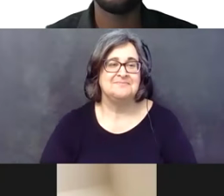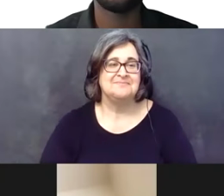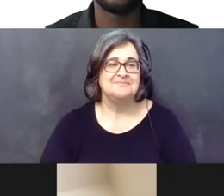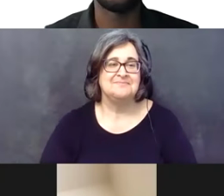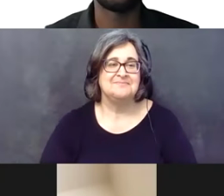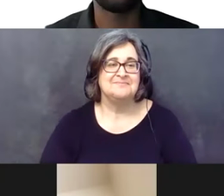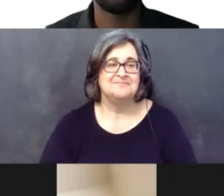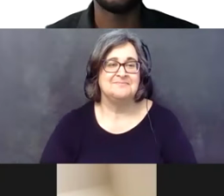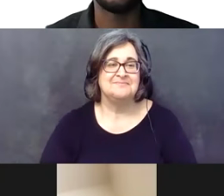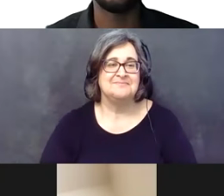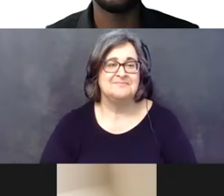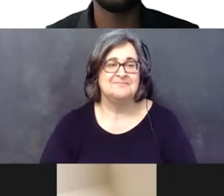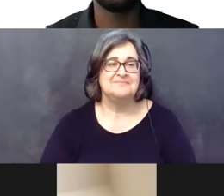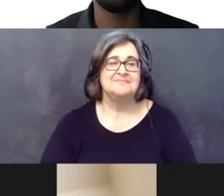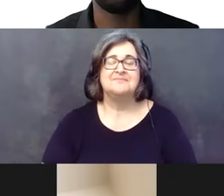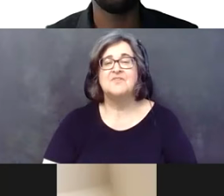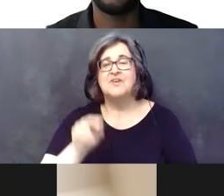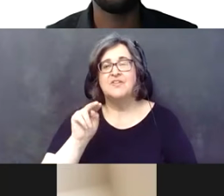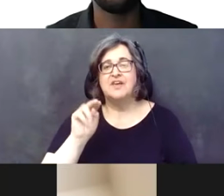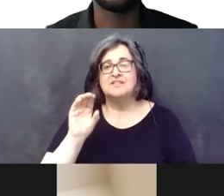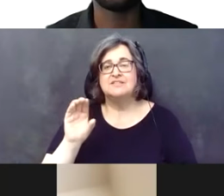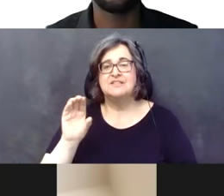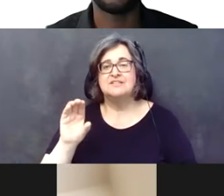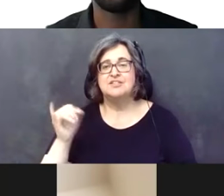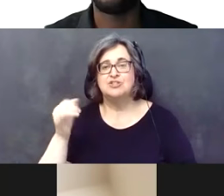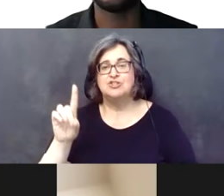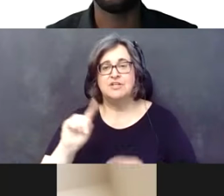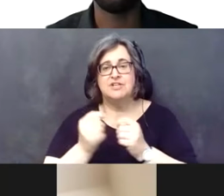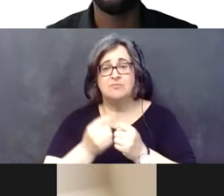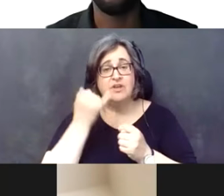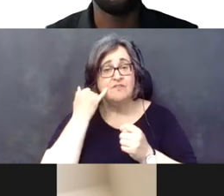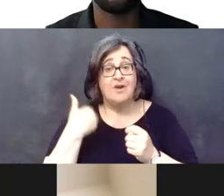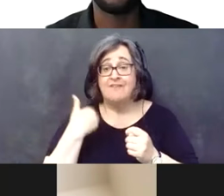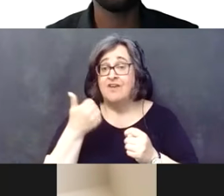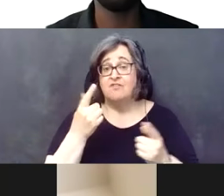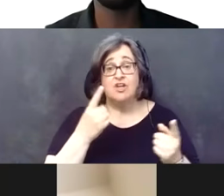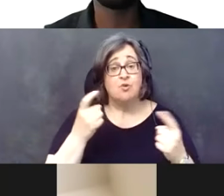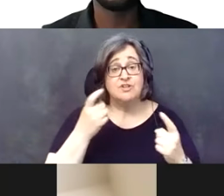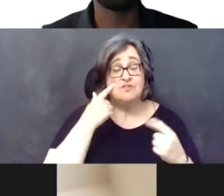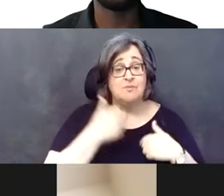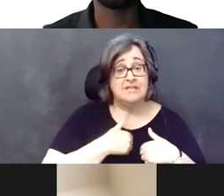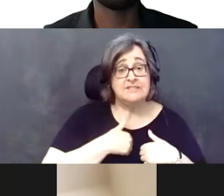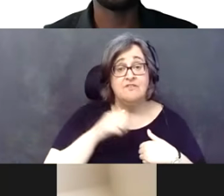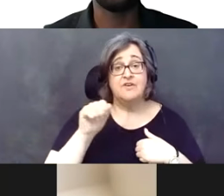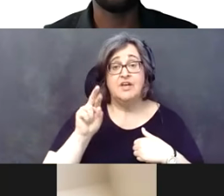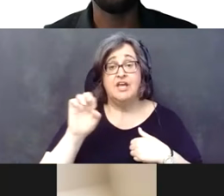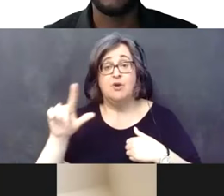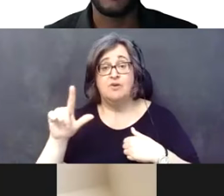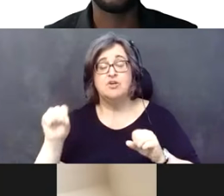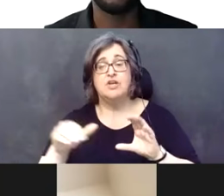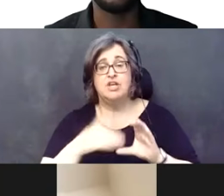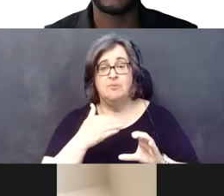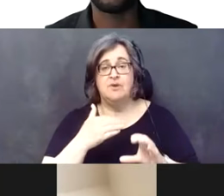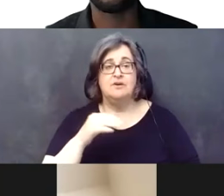And this is from the NCCJD team. If you have any questions for either myself or for Ariel, please feel free to email me